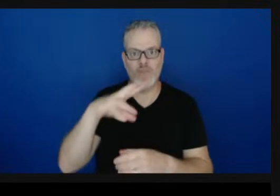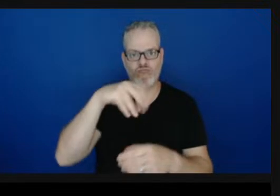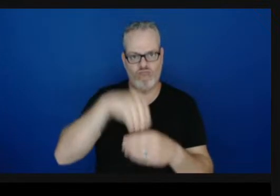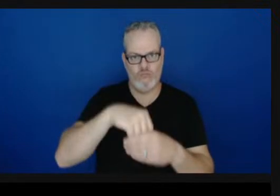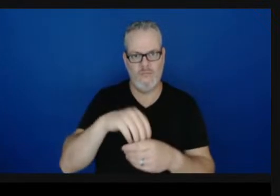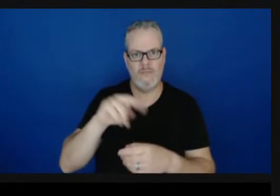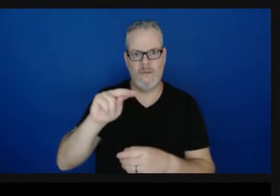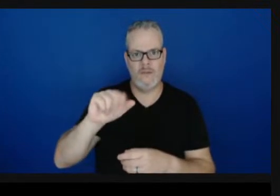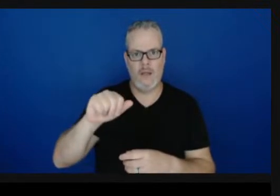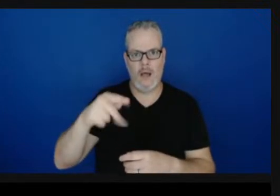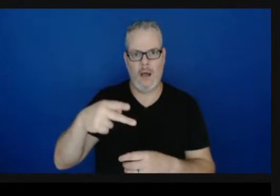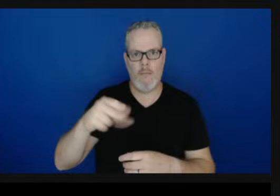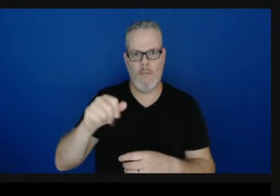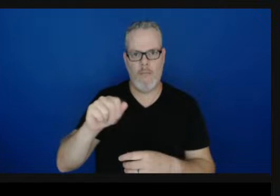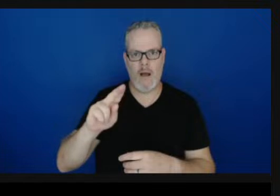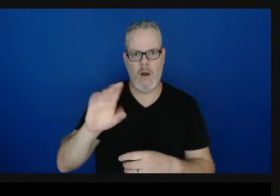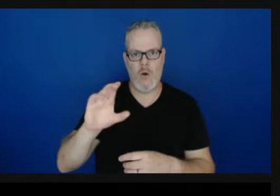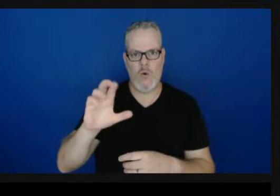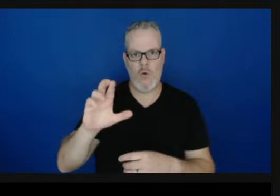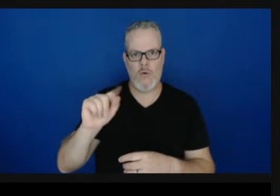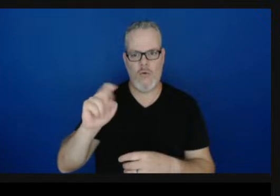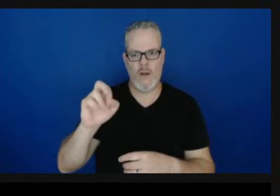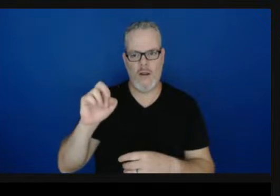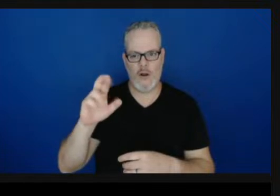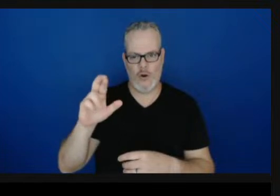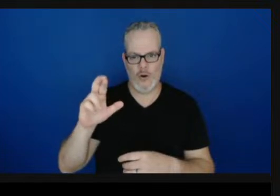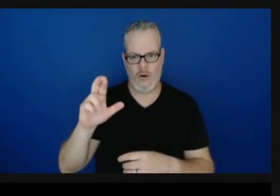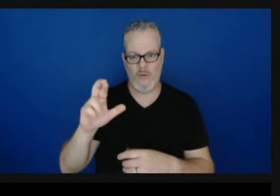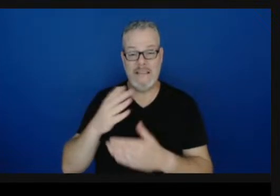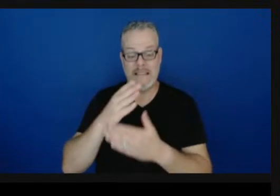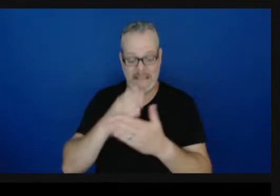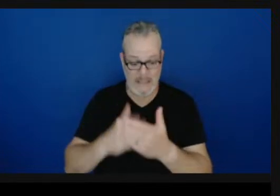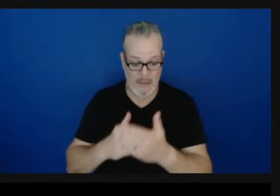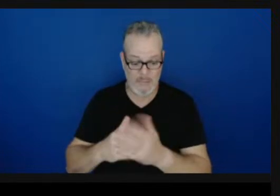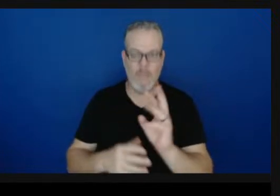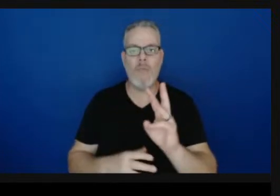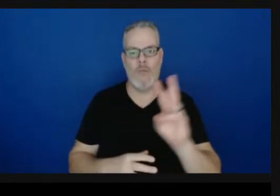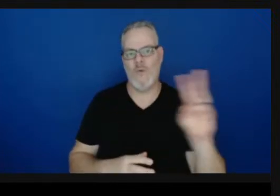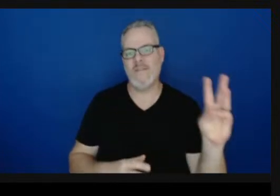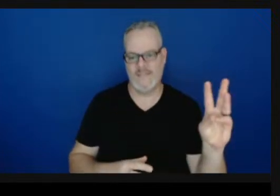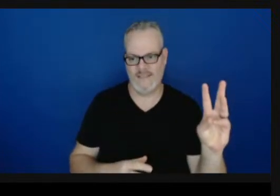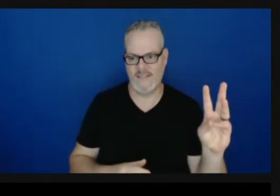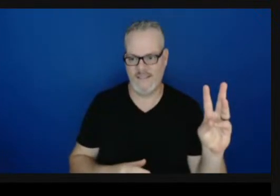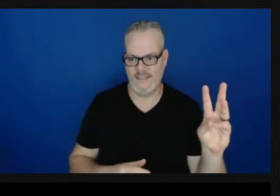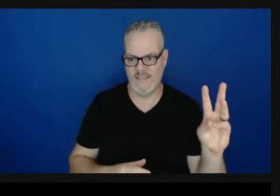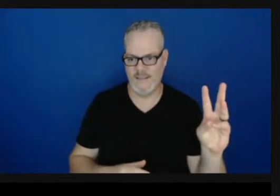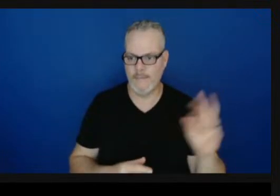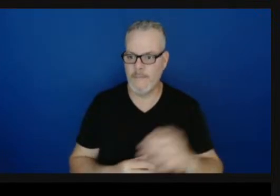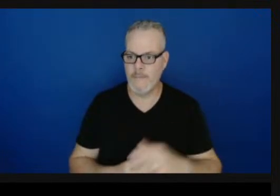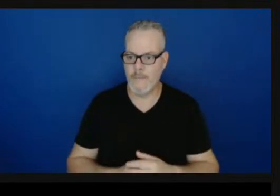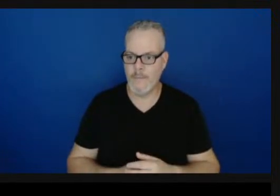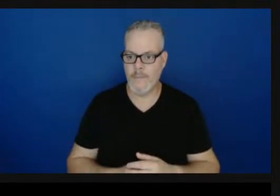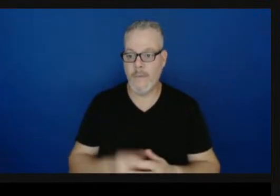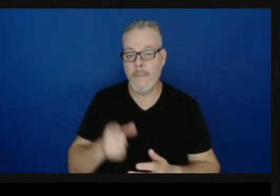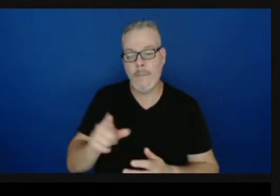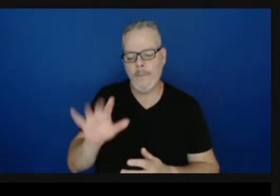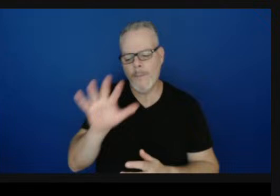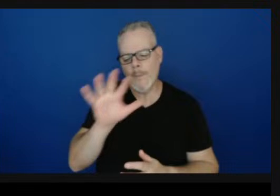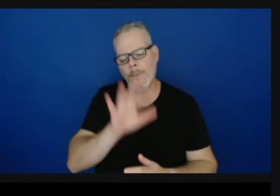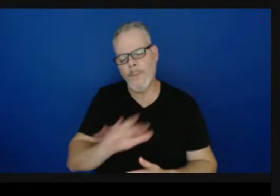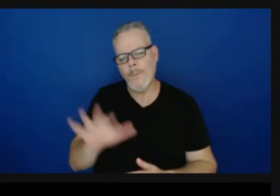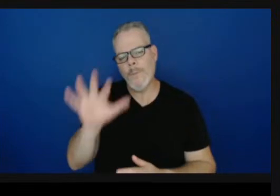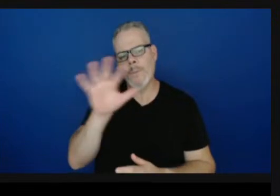of it's outside of the crater on that upper wall as well, on the west side. They do estimate the